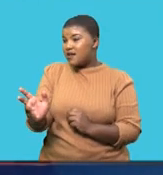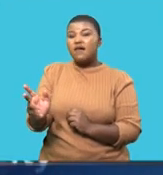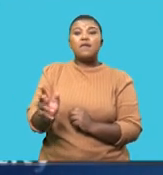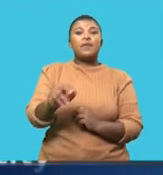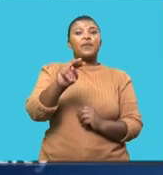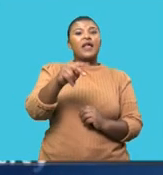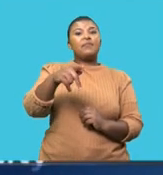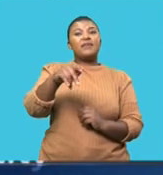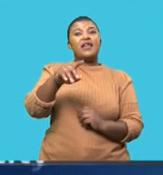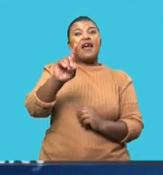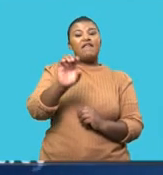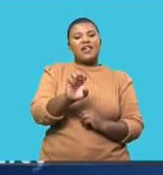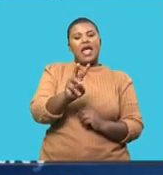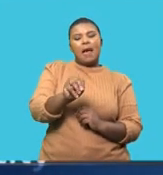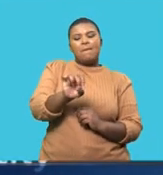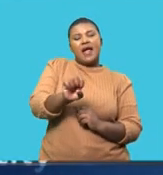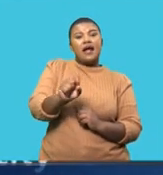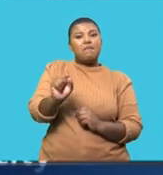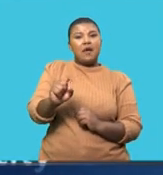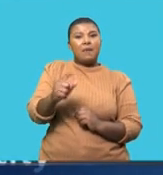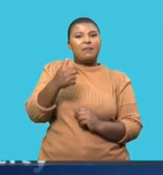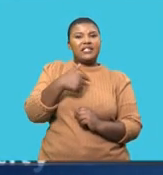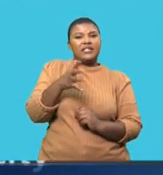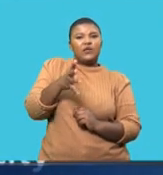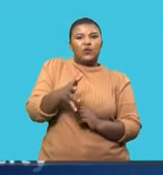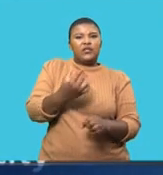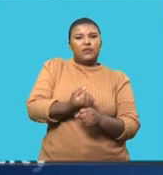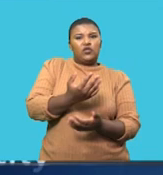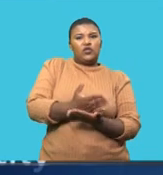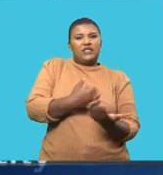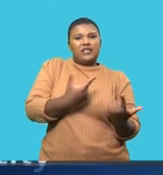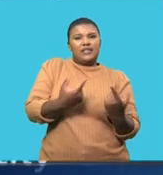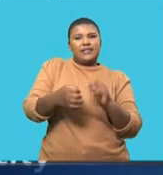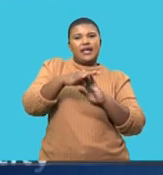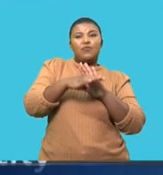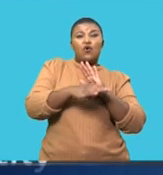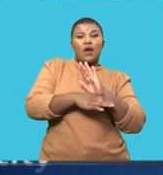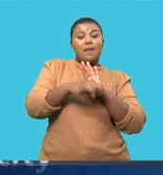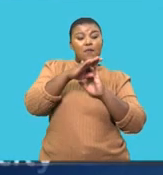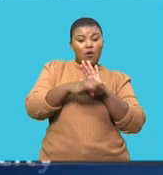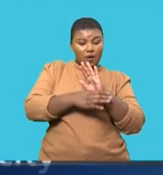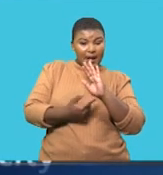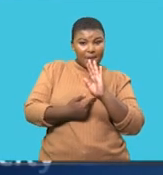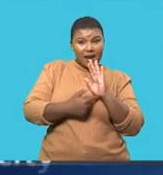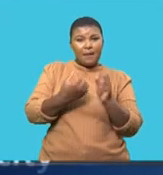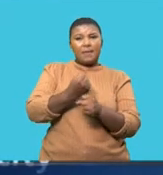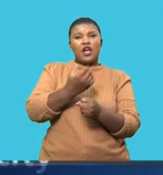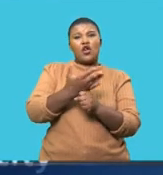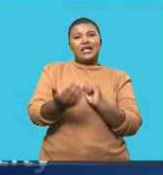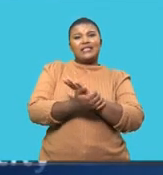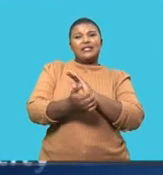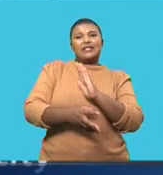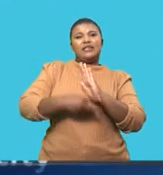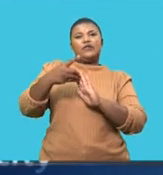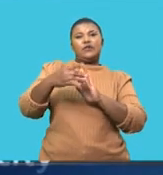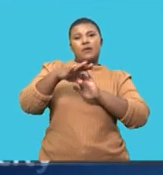PA from EMS, we are going to embark on a program, a skills development